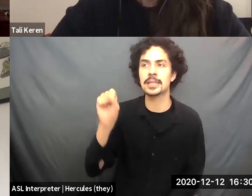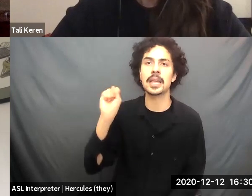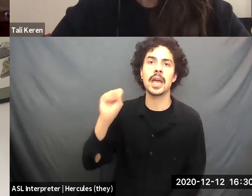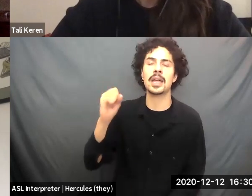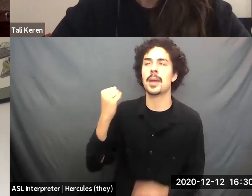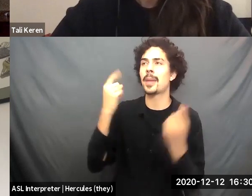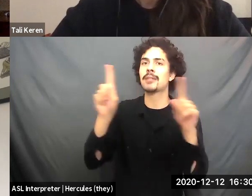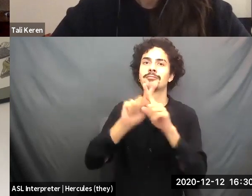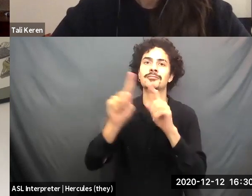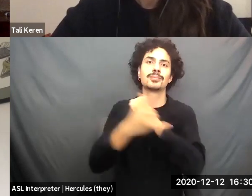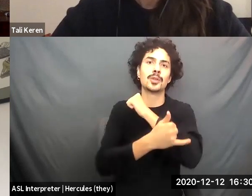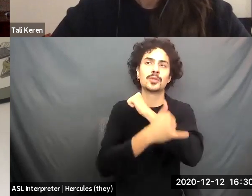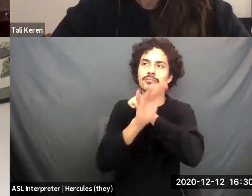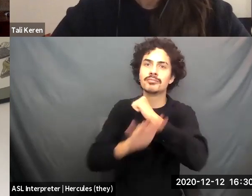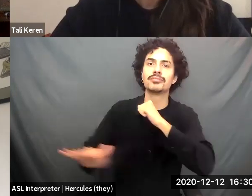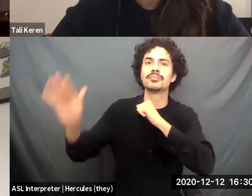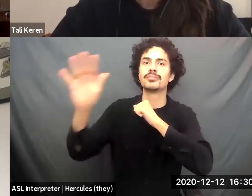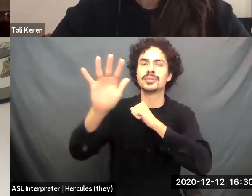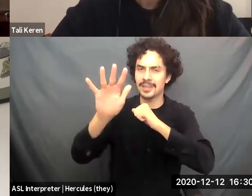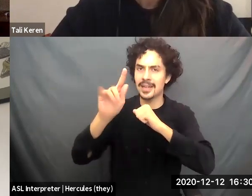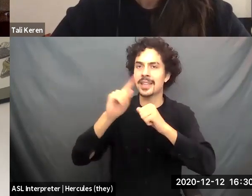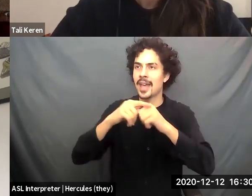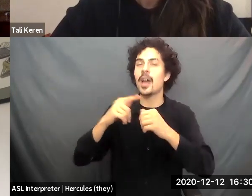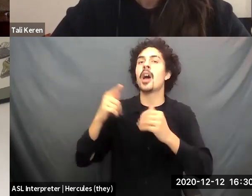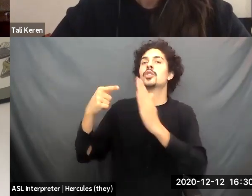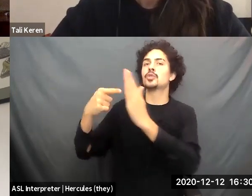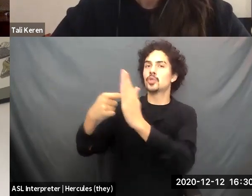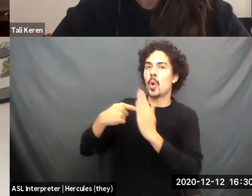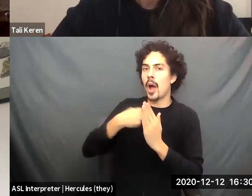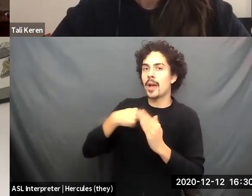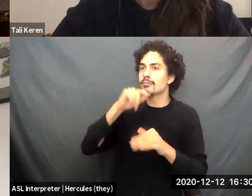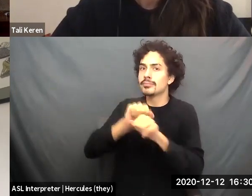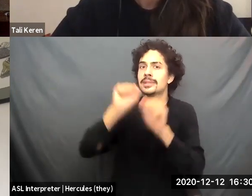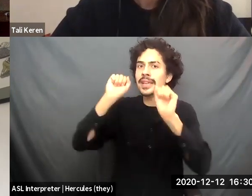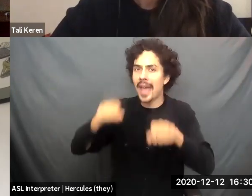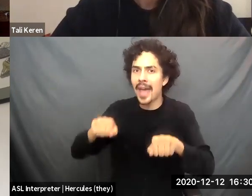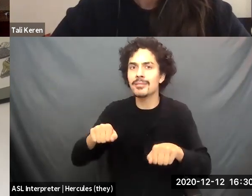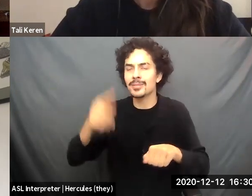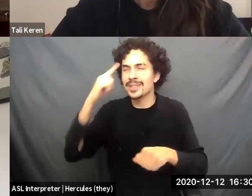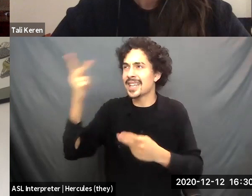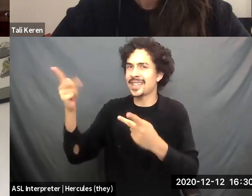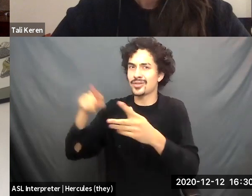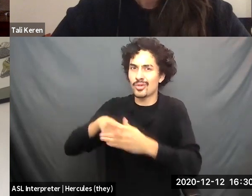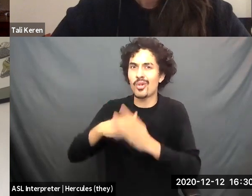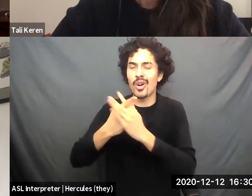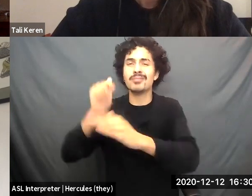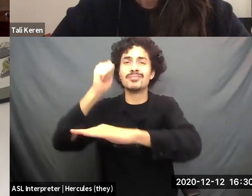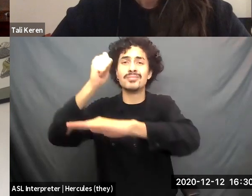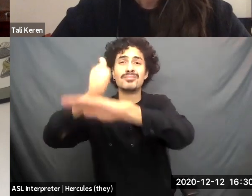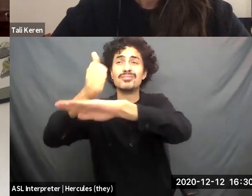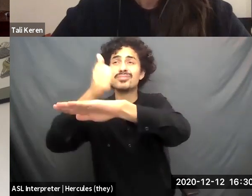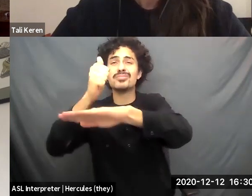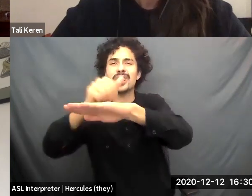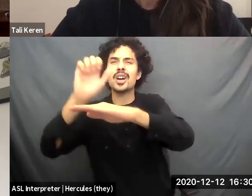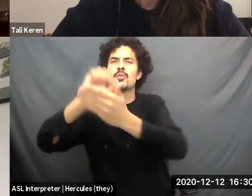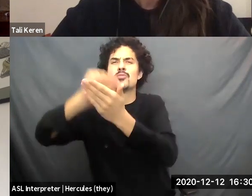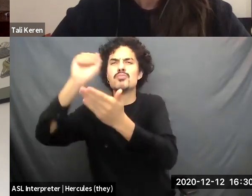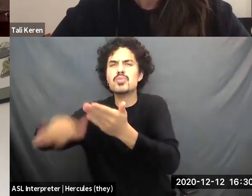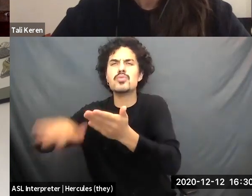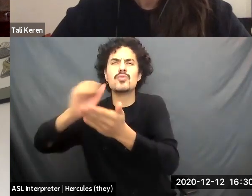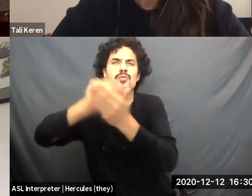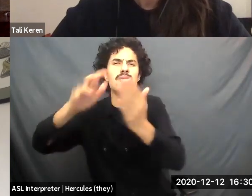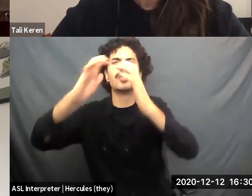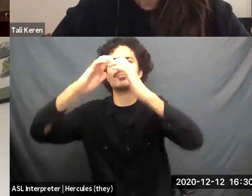way in, in taking down monuments and being more specific about what we actually see and don't see in public